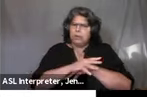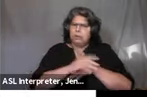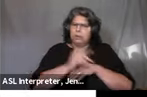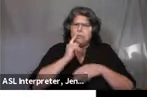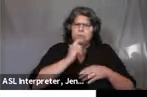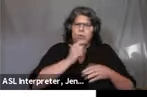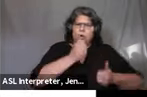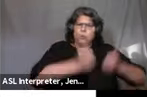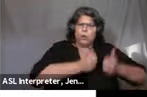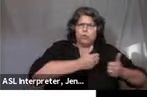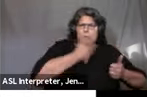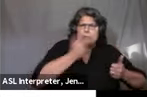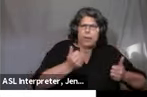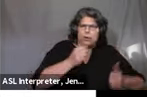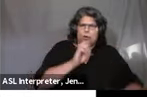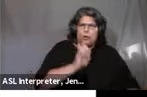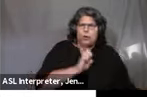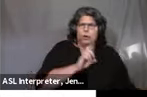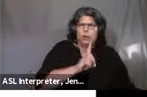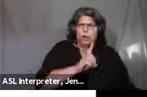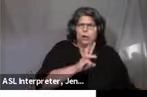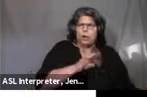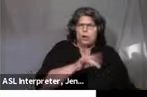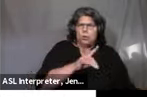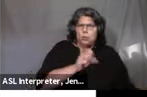between Edwards and Bear Cub?